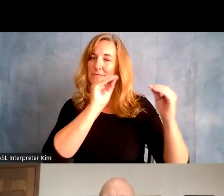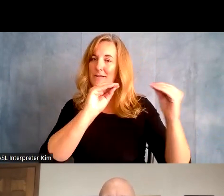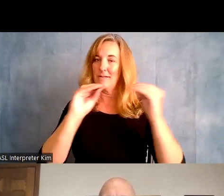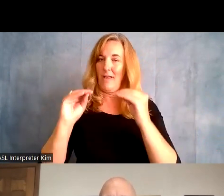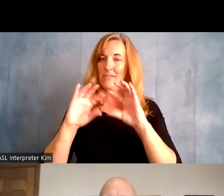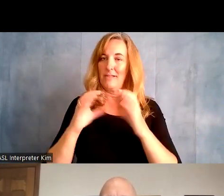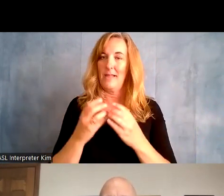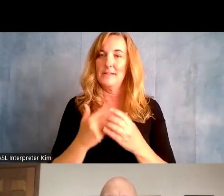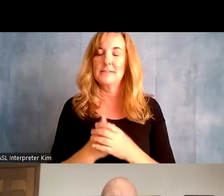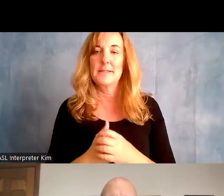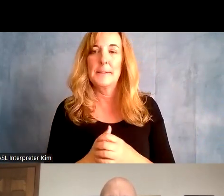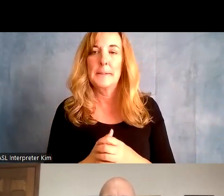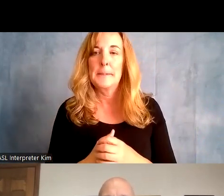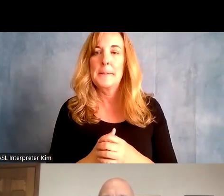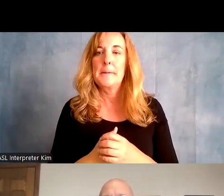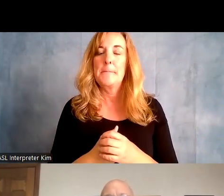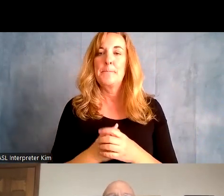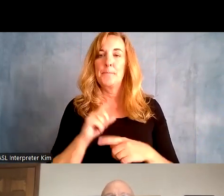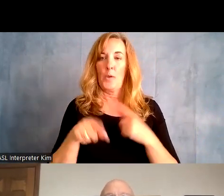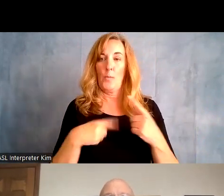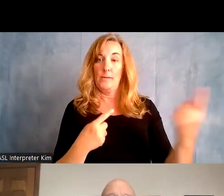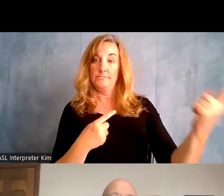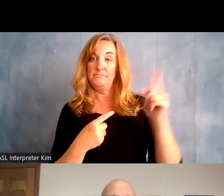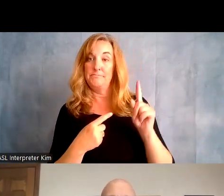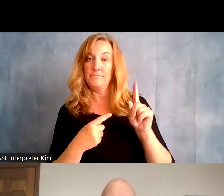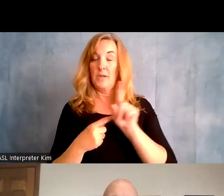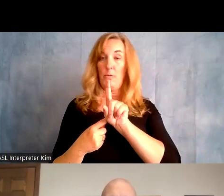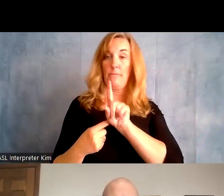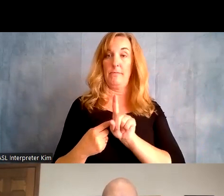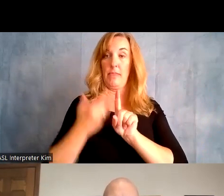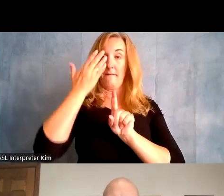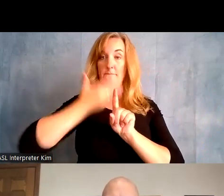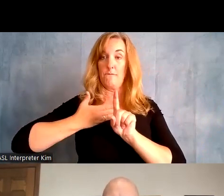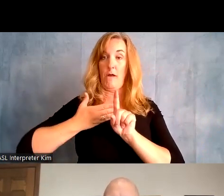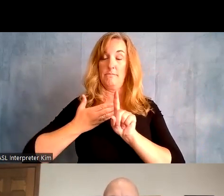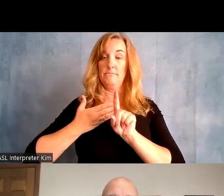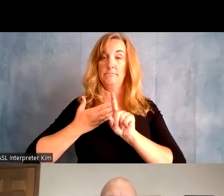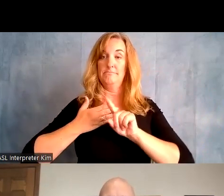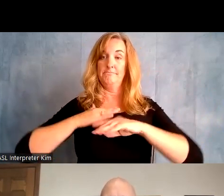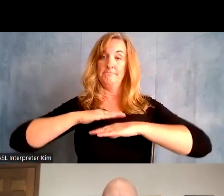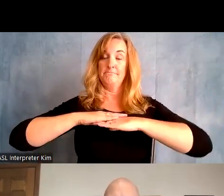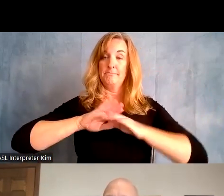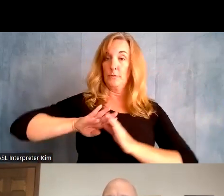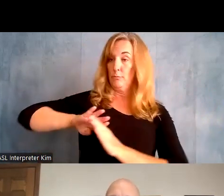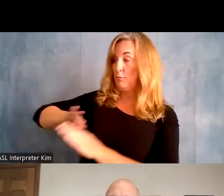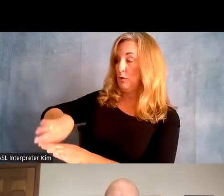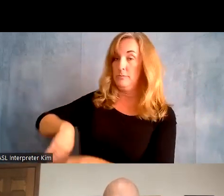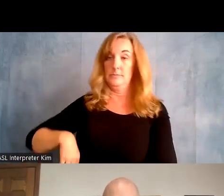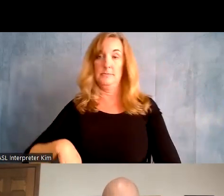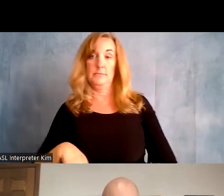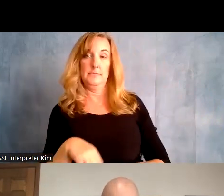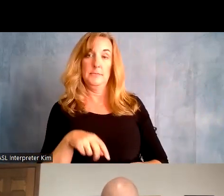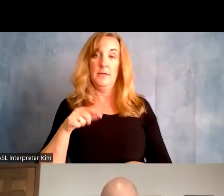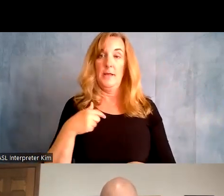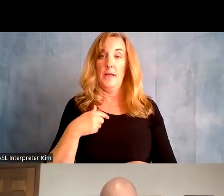in, he walked immediately to the front podium, pushed me to the side, pretended like he had a